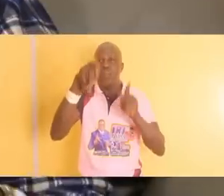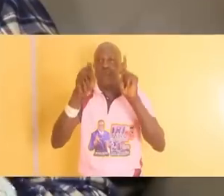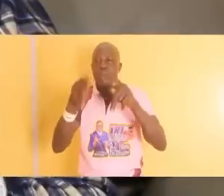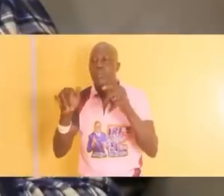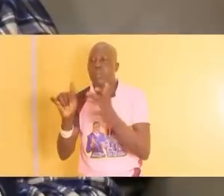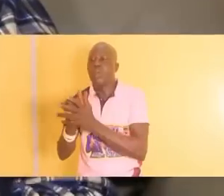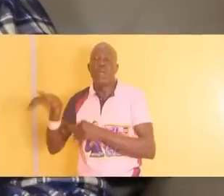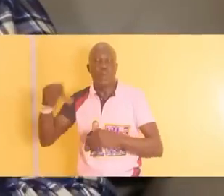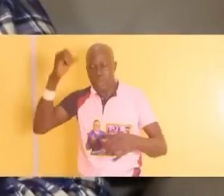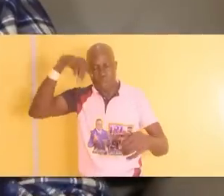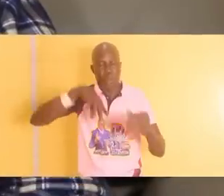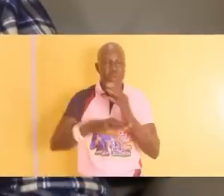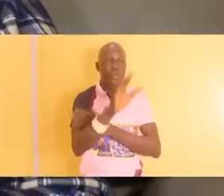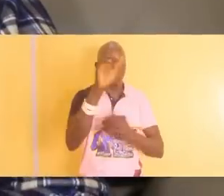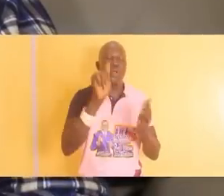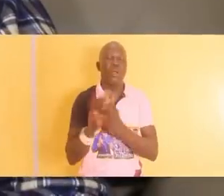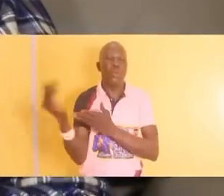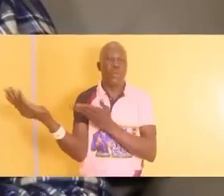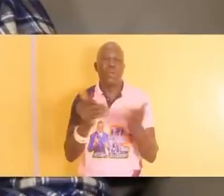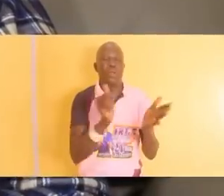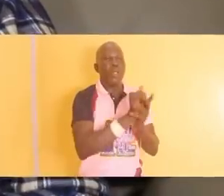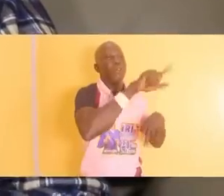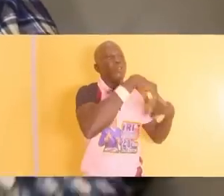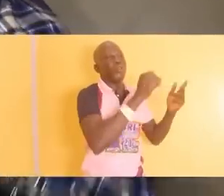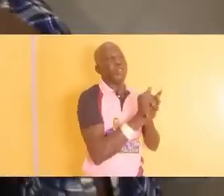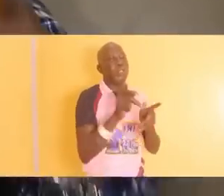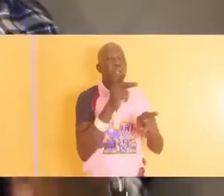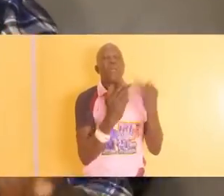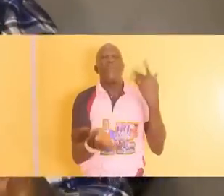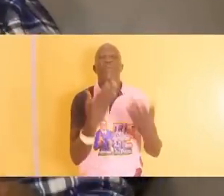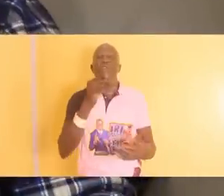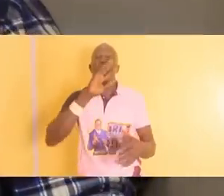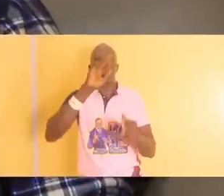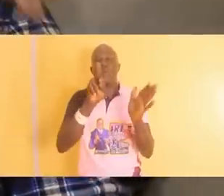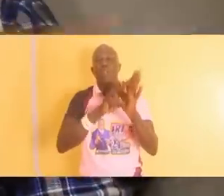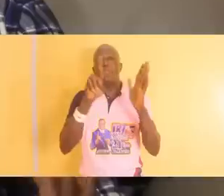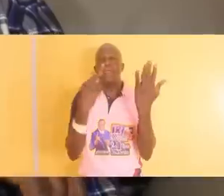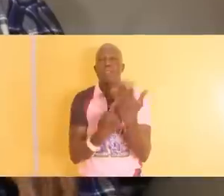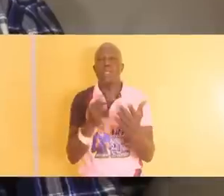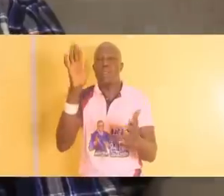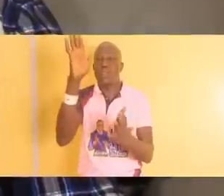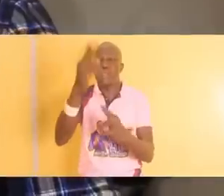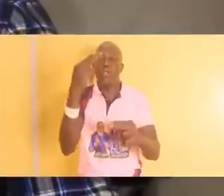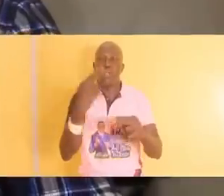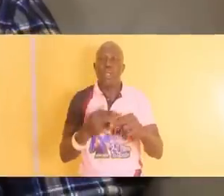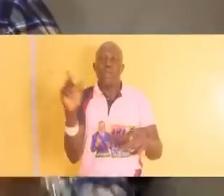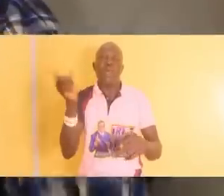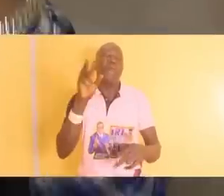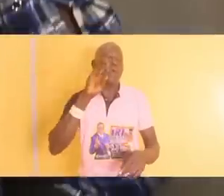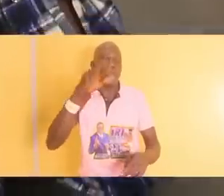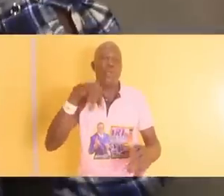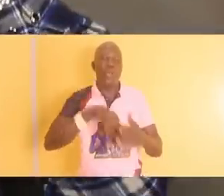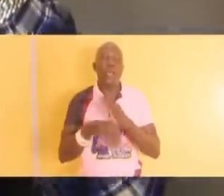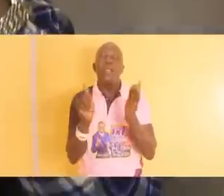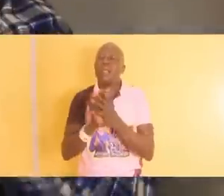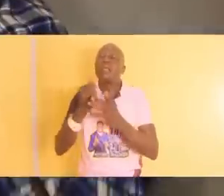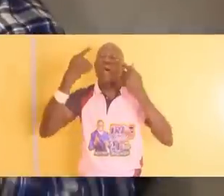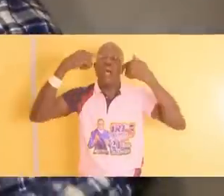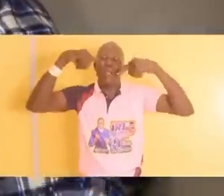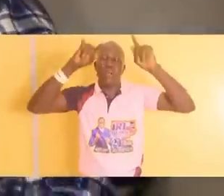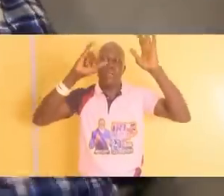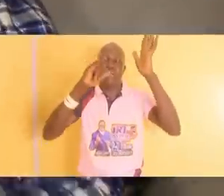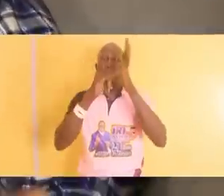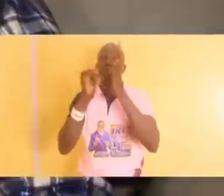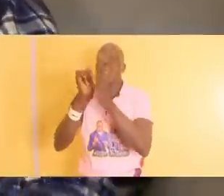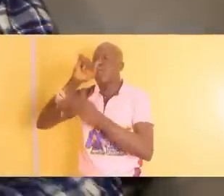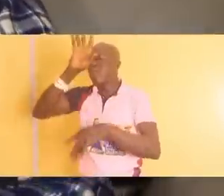100 people by grace of God, we are going to take them there. Make sure you register your name wherever you may be. That's how